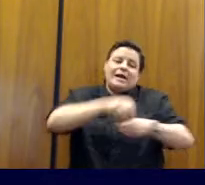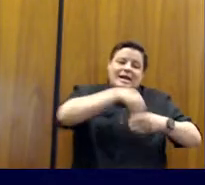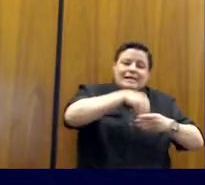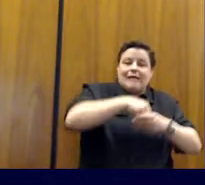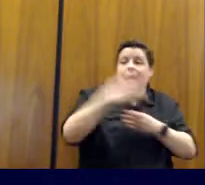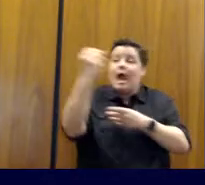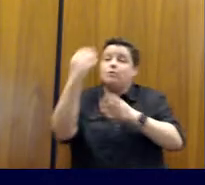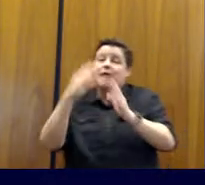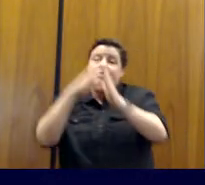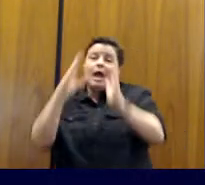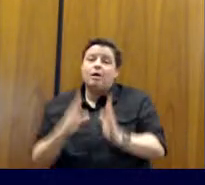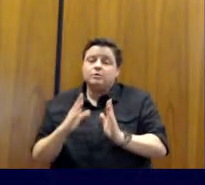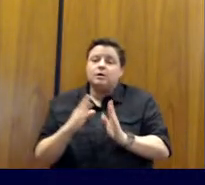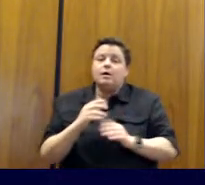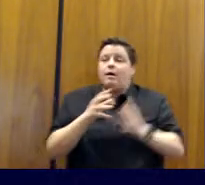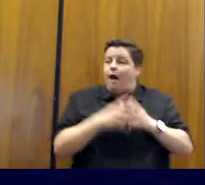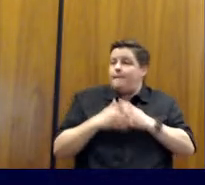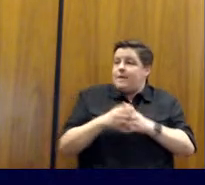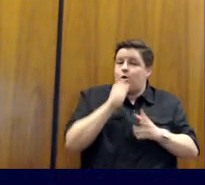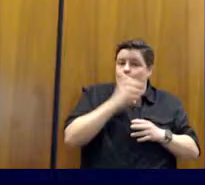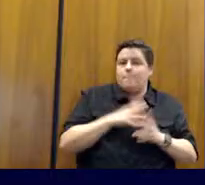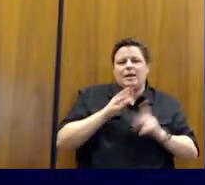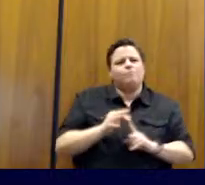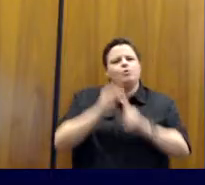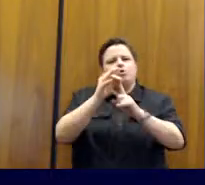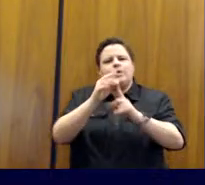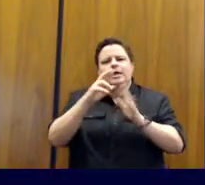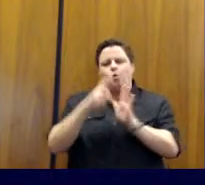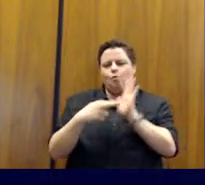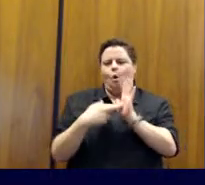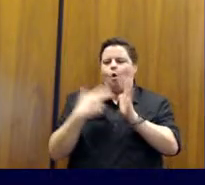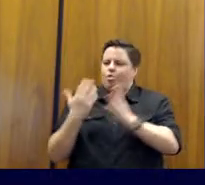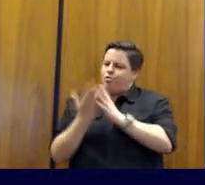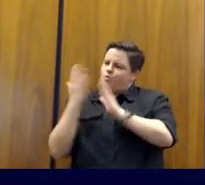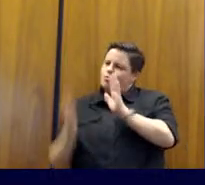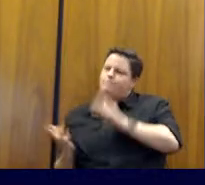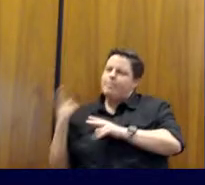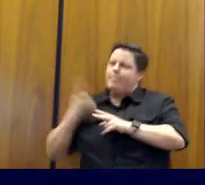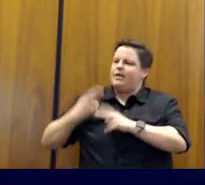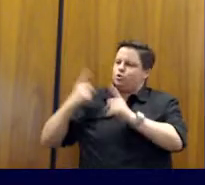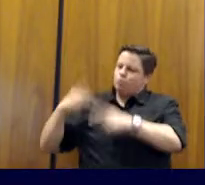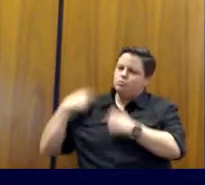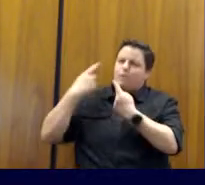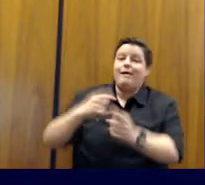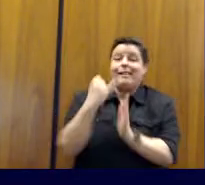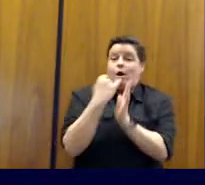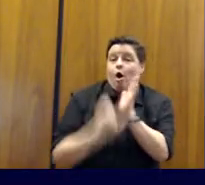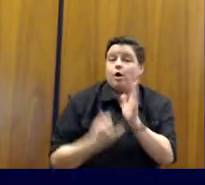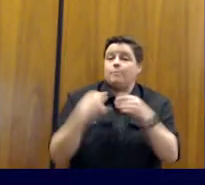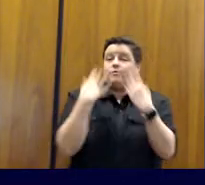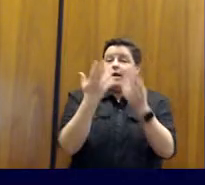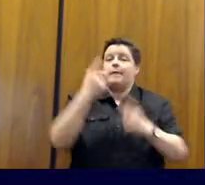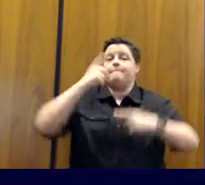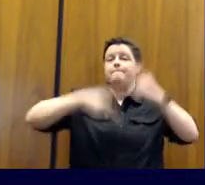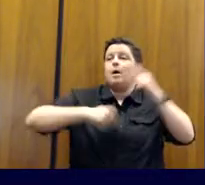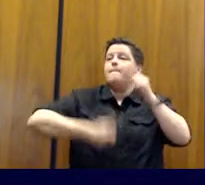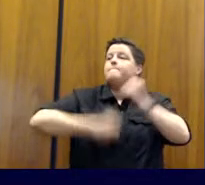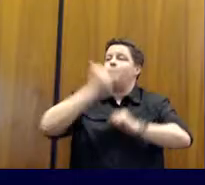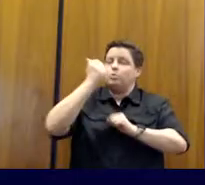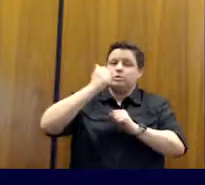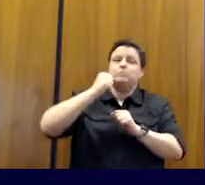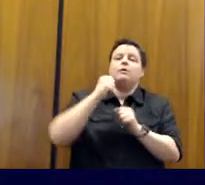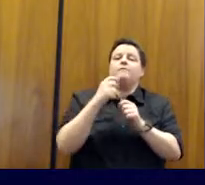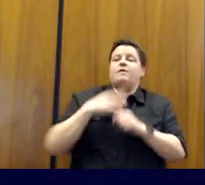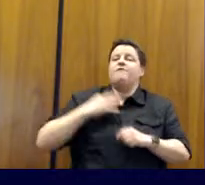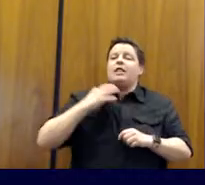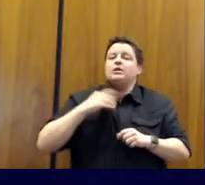home. American women have played a unique role throughout their history, our history, by providing the majority of the nation's volunteer labor